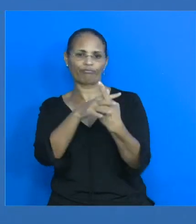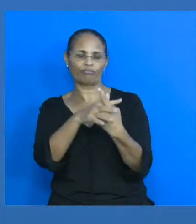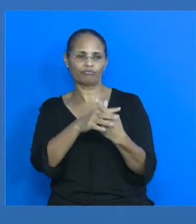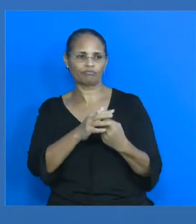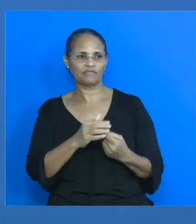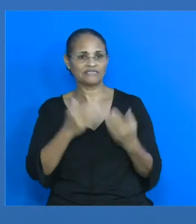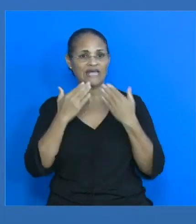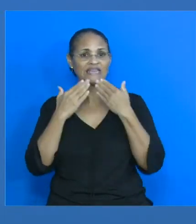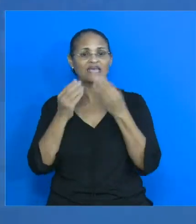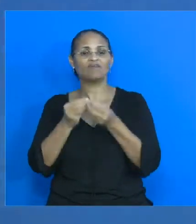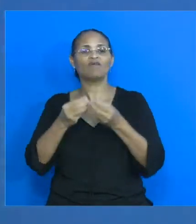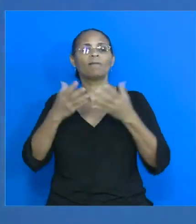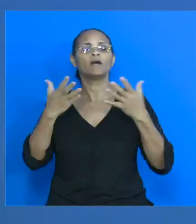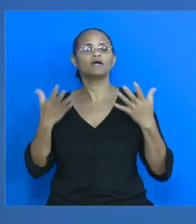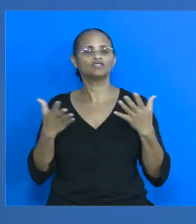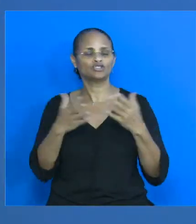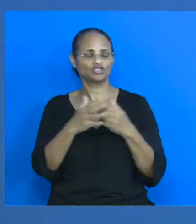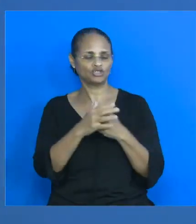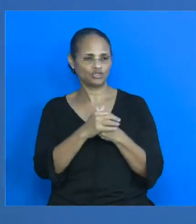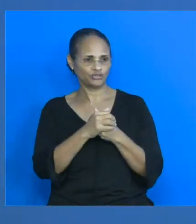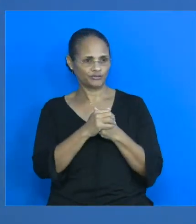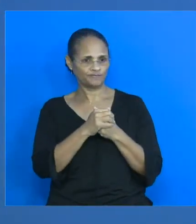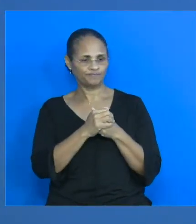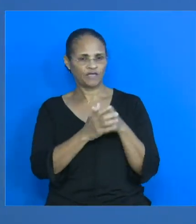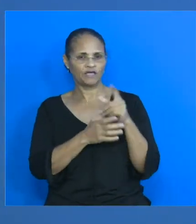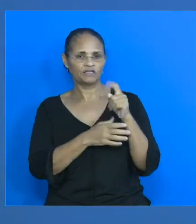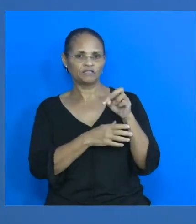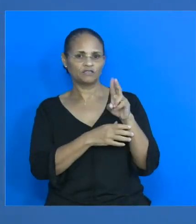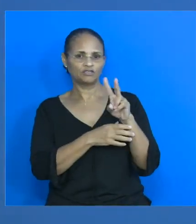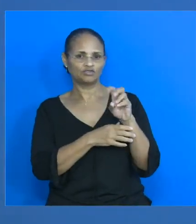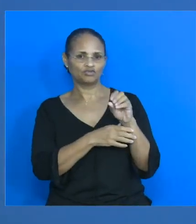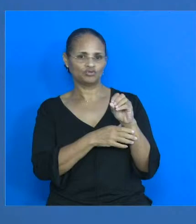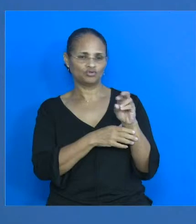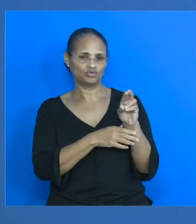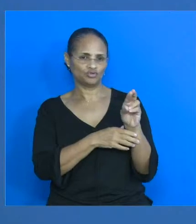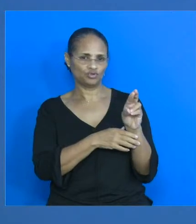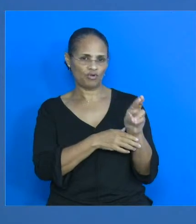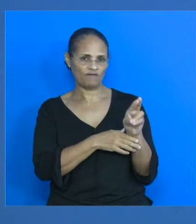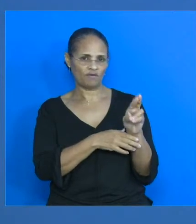that. Thank you very much. No problem, Fiona. Trevor, TNN.